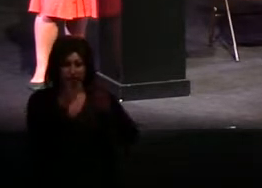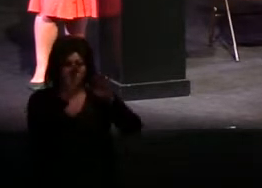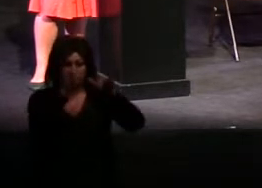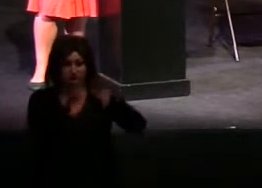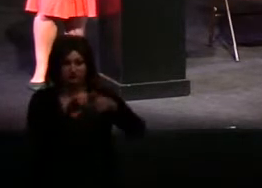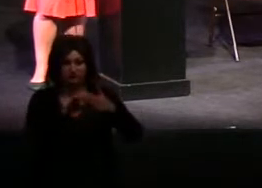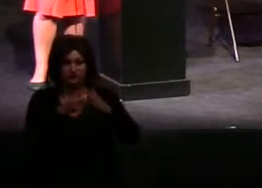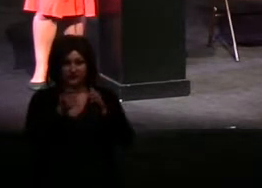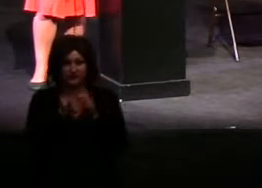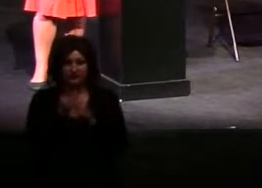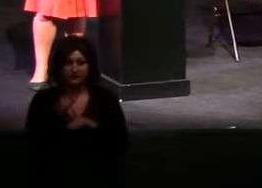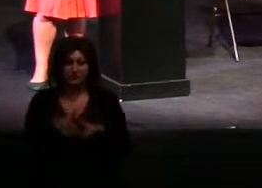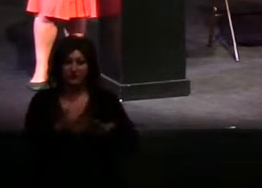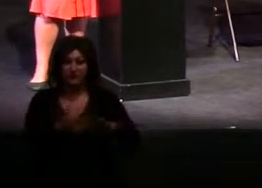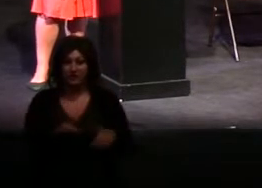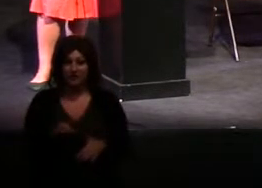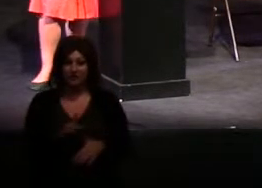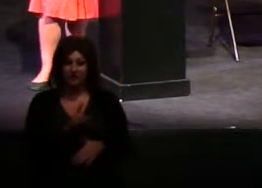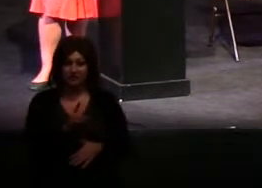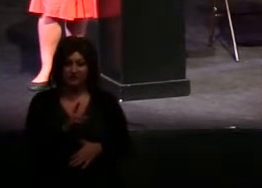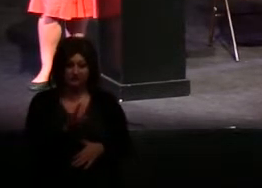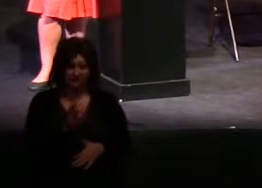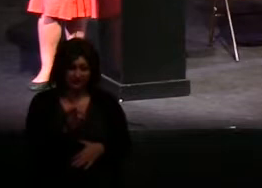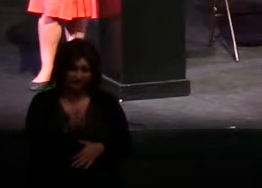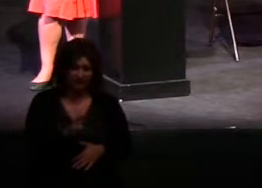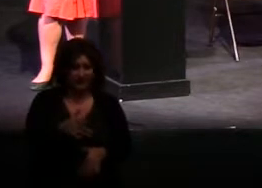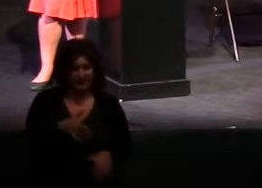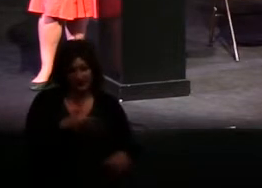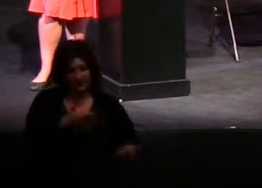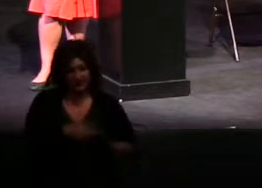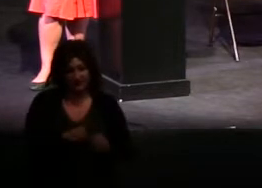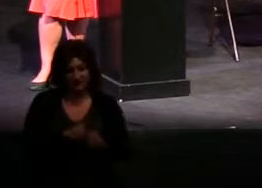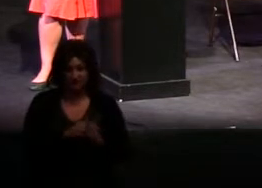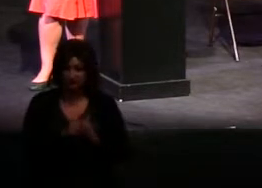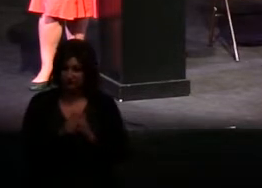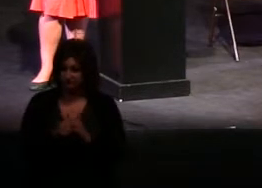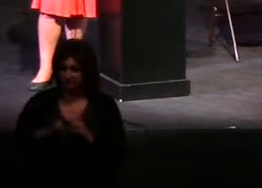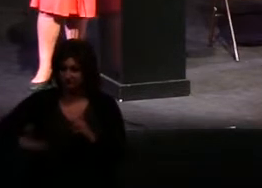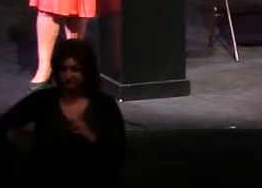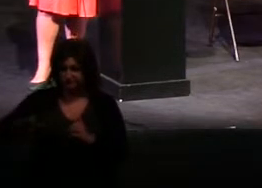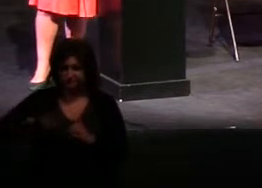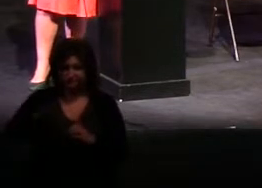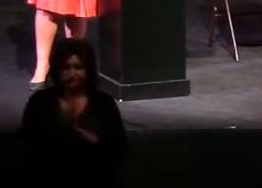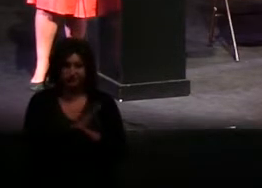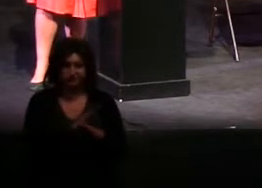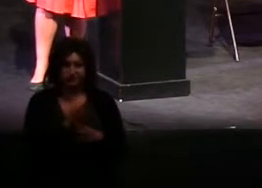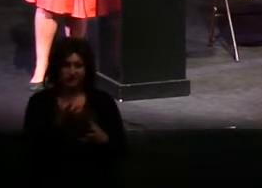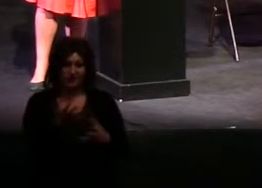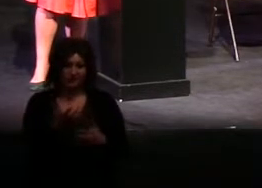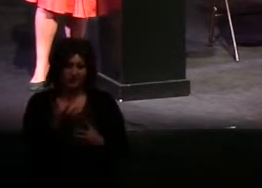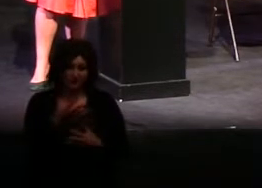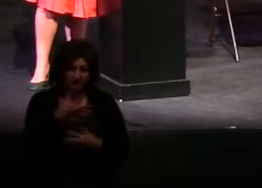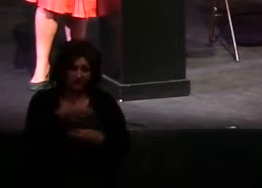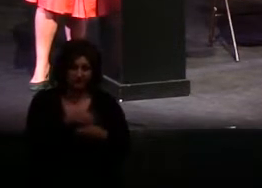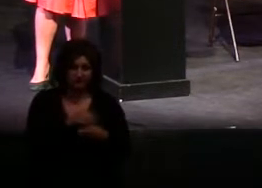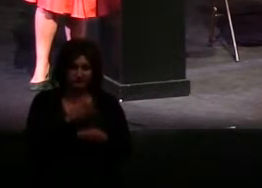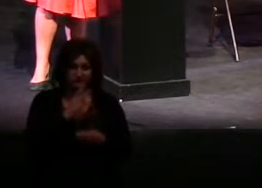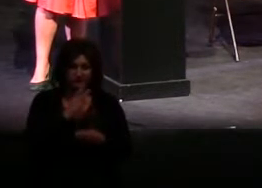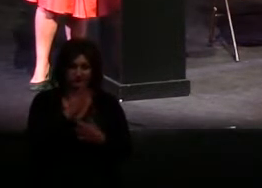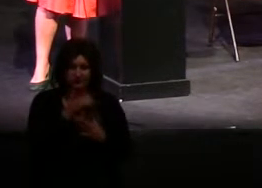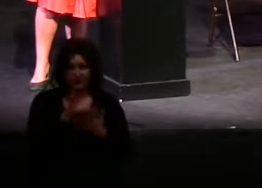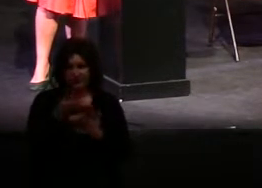It begins with walking, feet mucked by competing agendas, and a wish to speak as part and